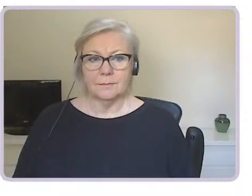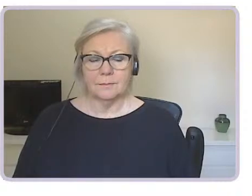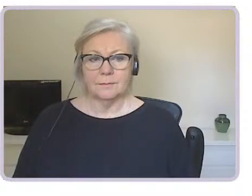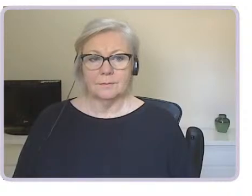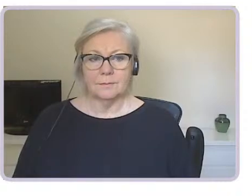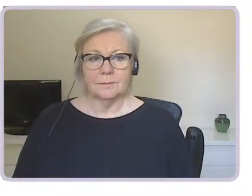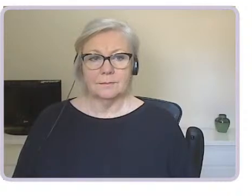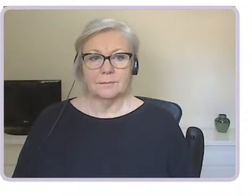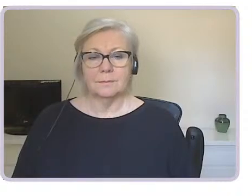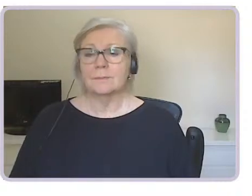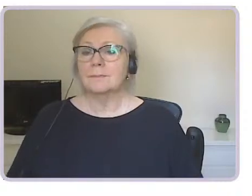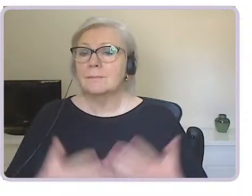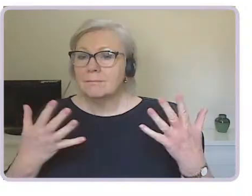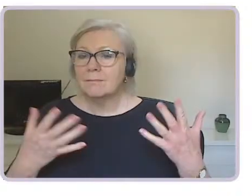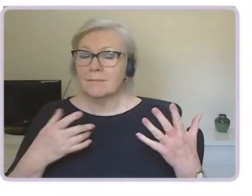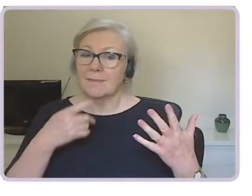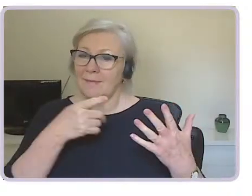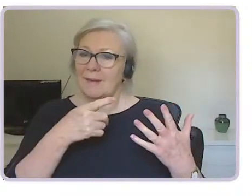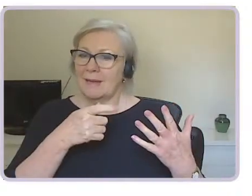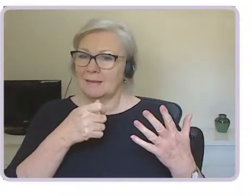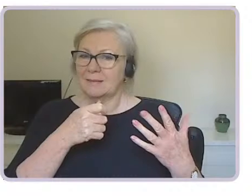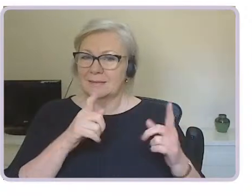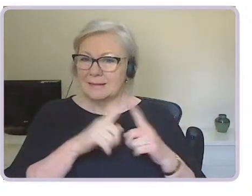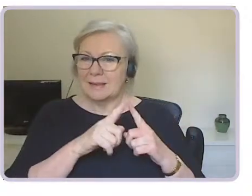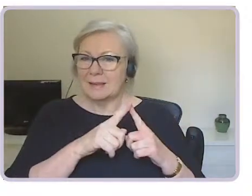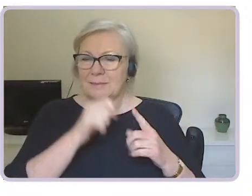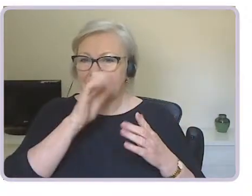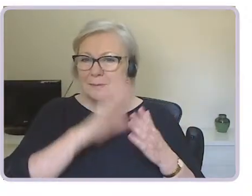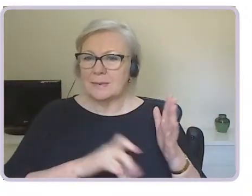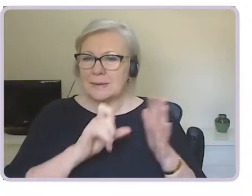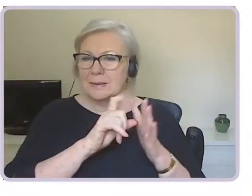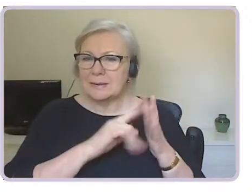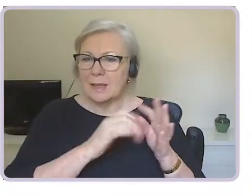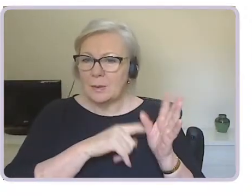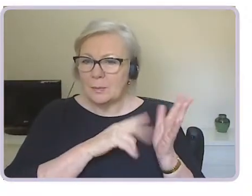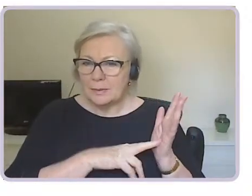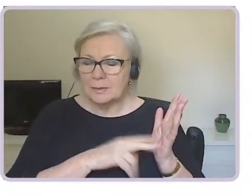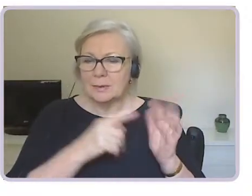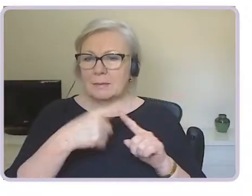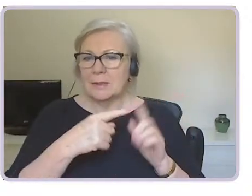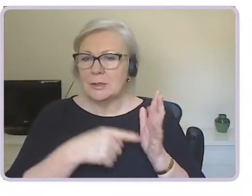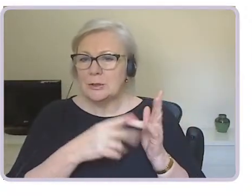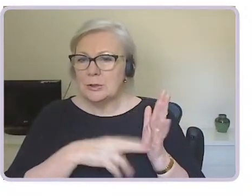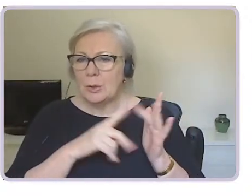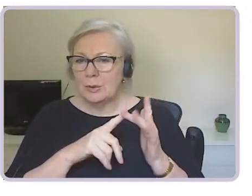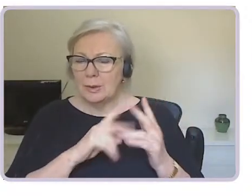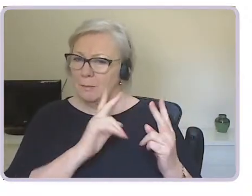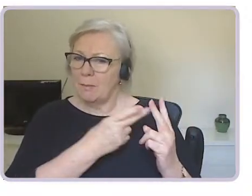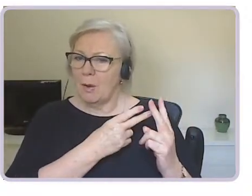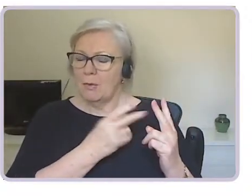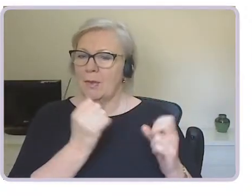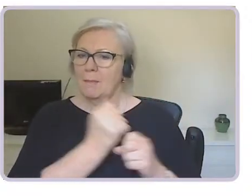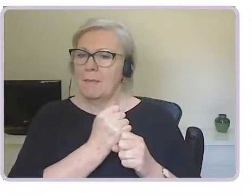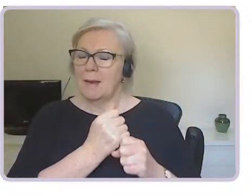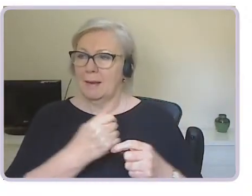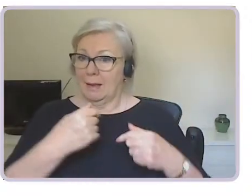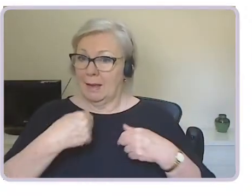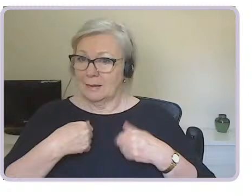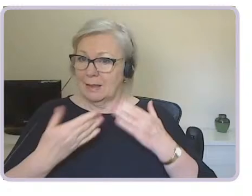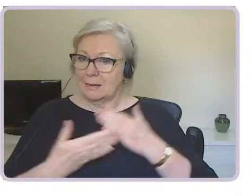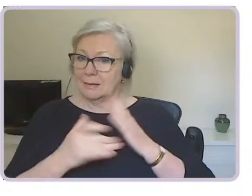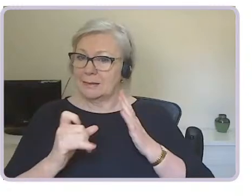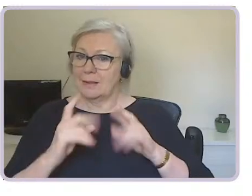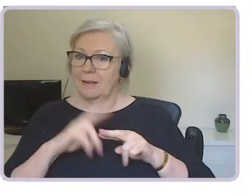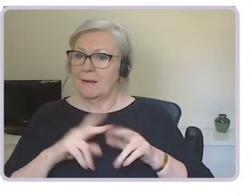So these experiences, like Delwyn's and Tony's, they really help us at CFA to understand